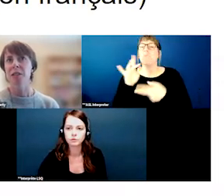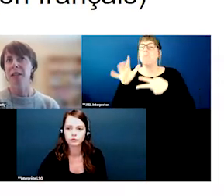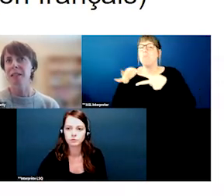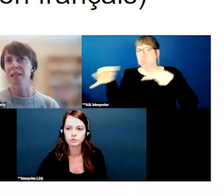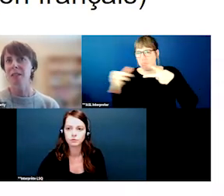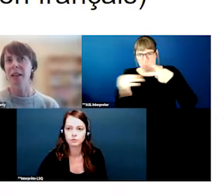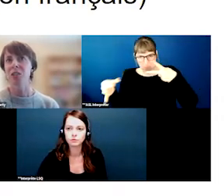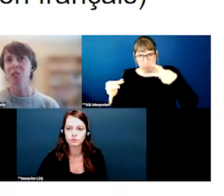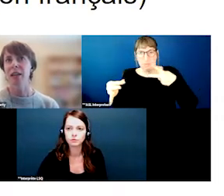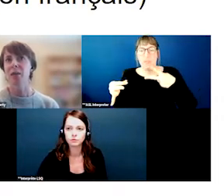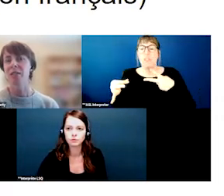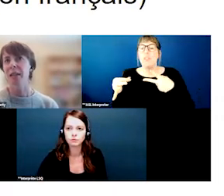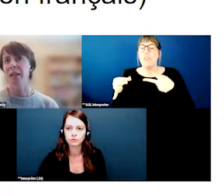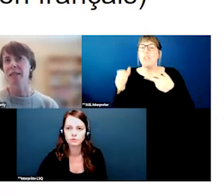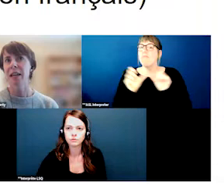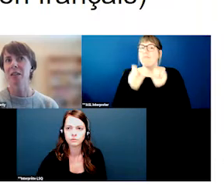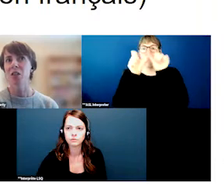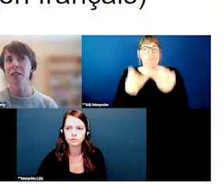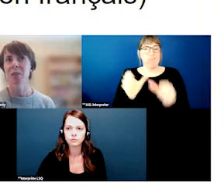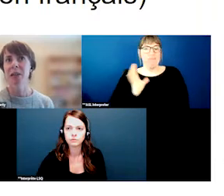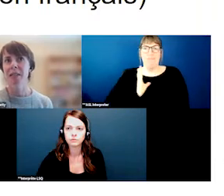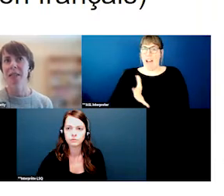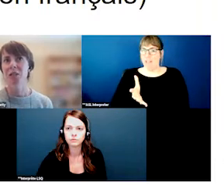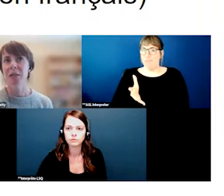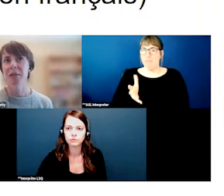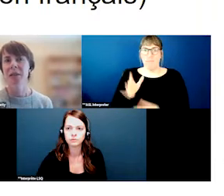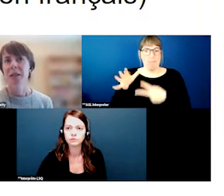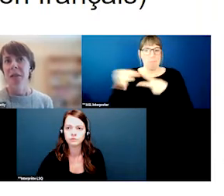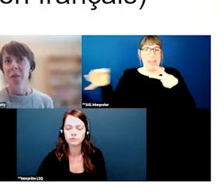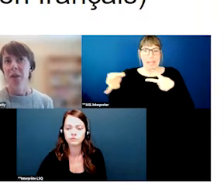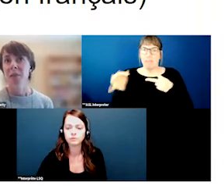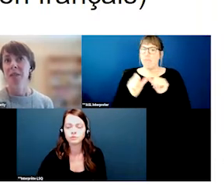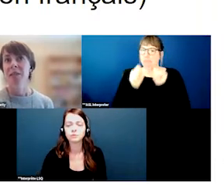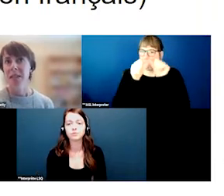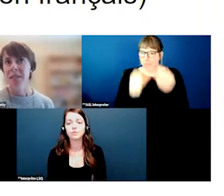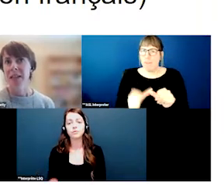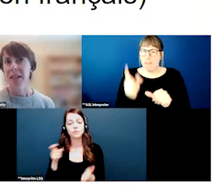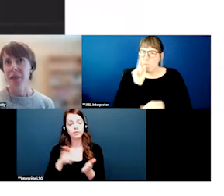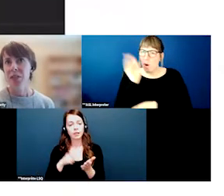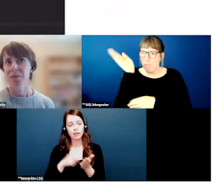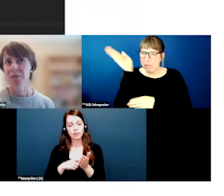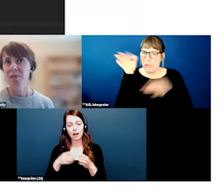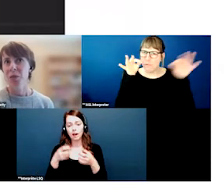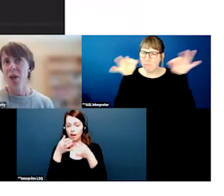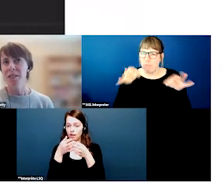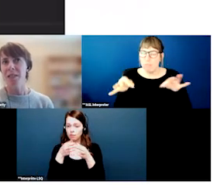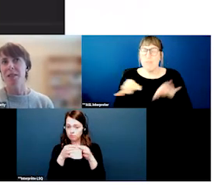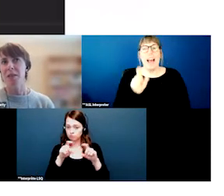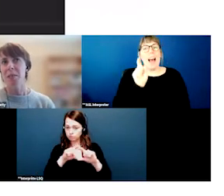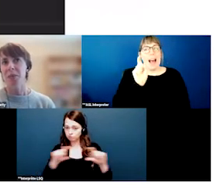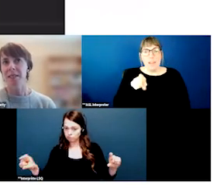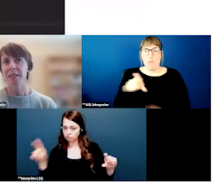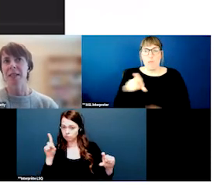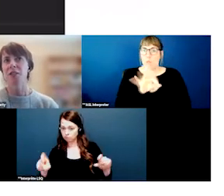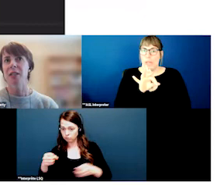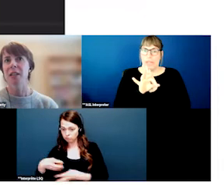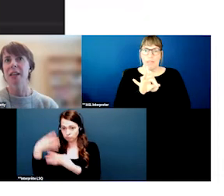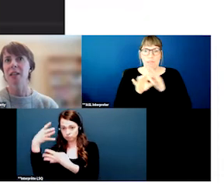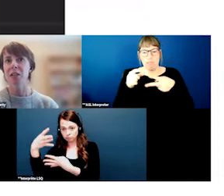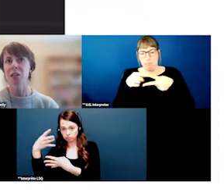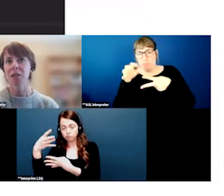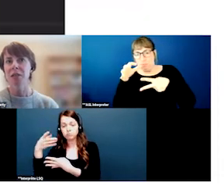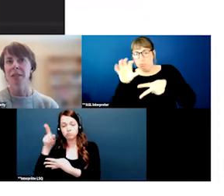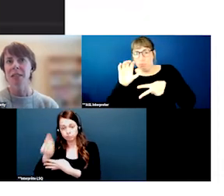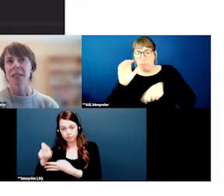option, you will not need to change language settings again during the presentation. But you must select a language, even if you want to hear the presentation